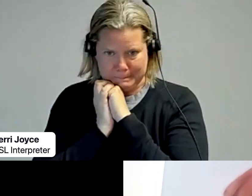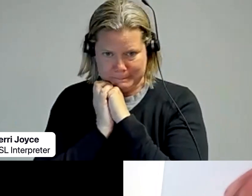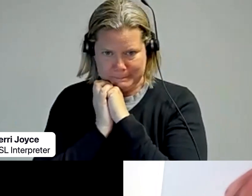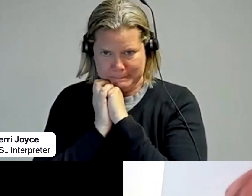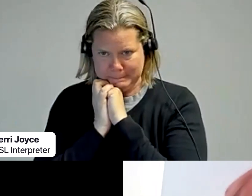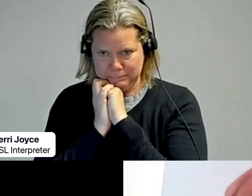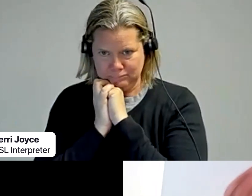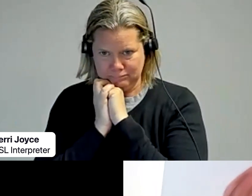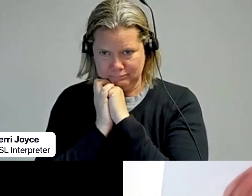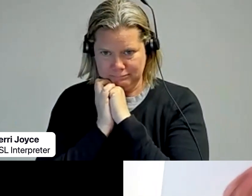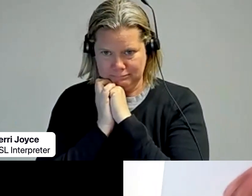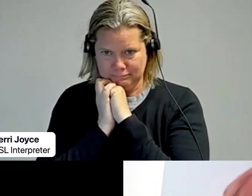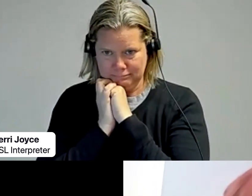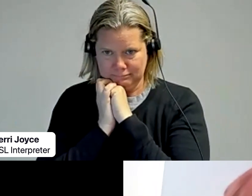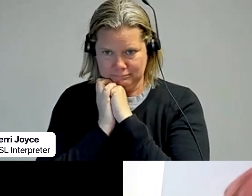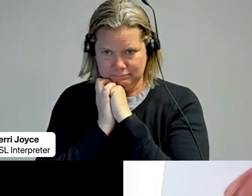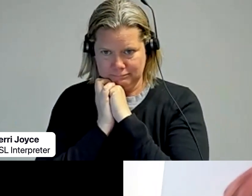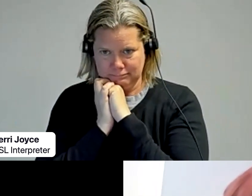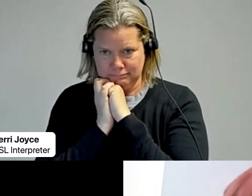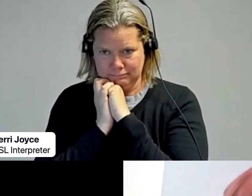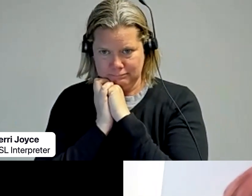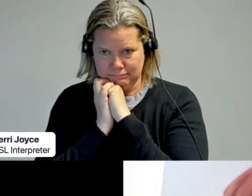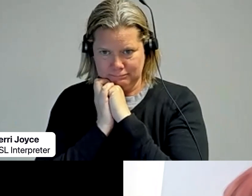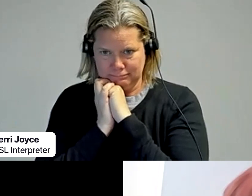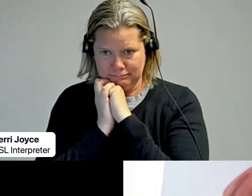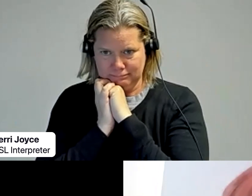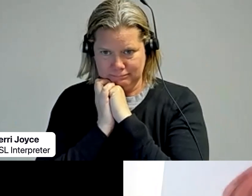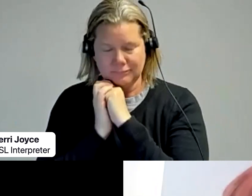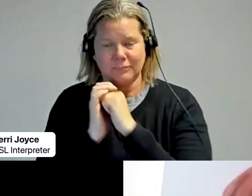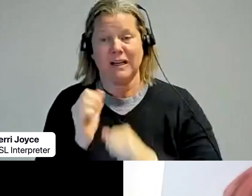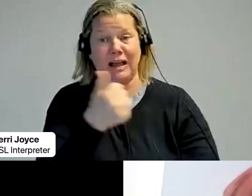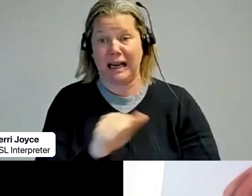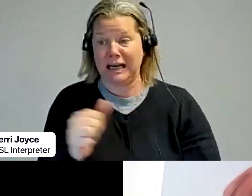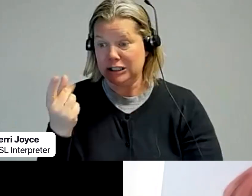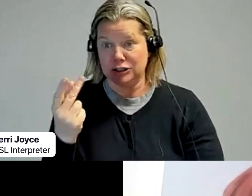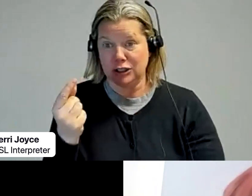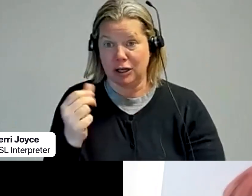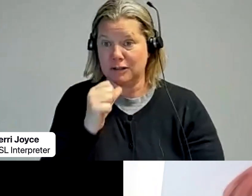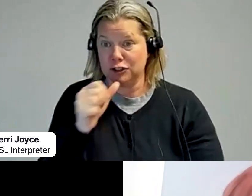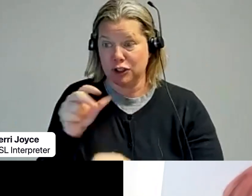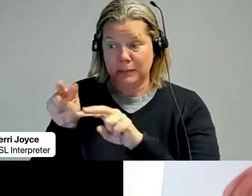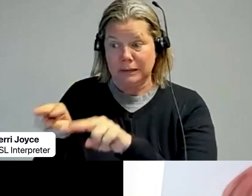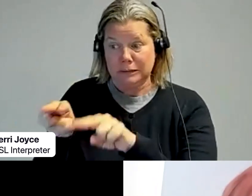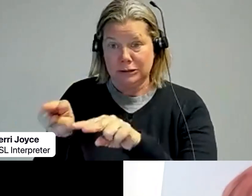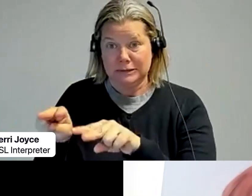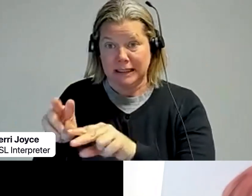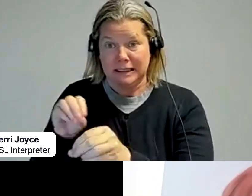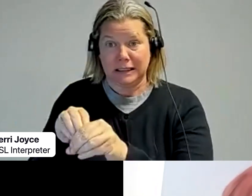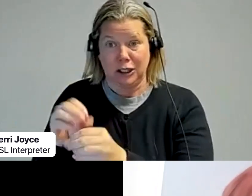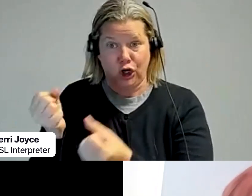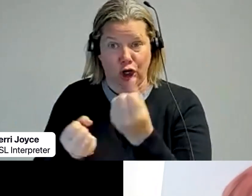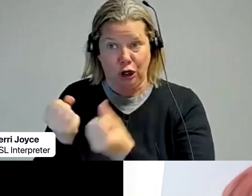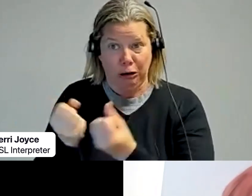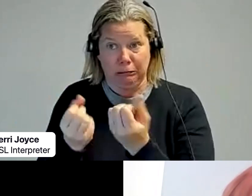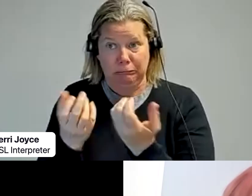I would probably say you would do the same thing as if you saw any dog being unattended, not being attended in the car. I don't know if anyone